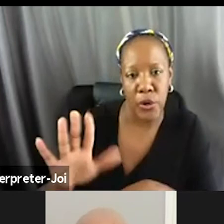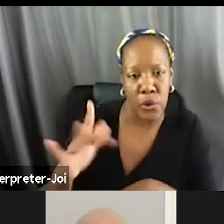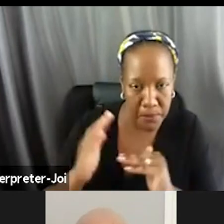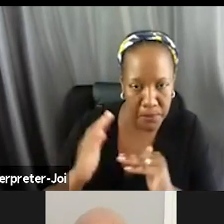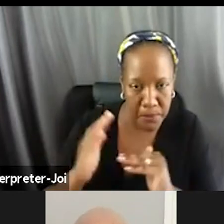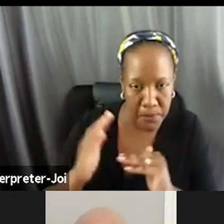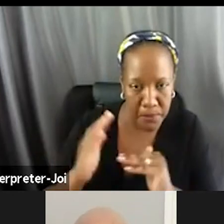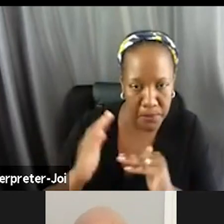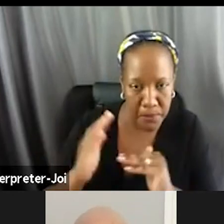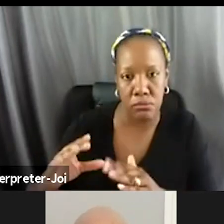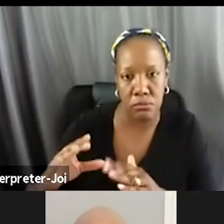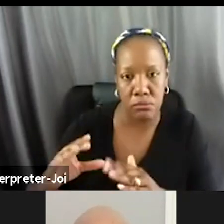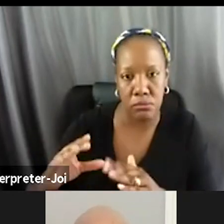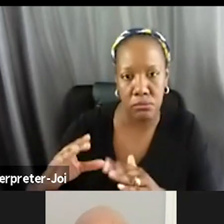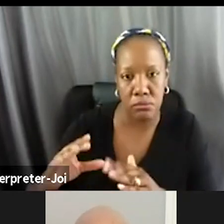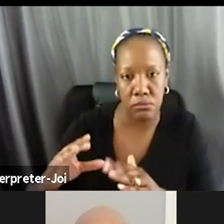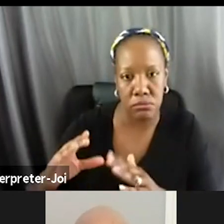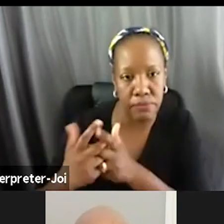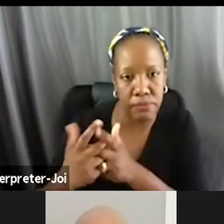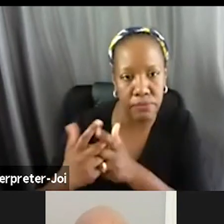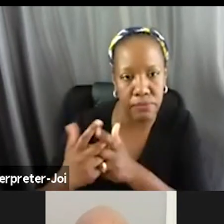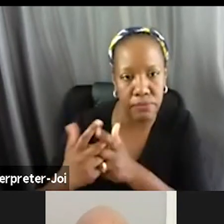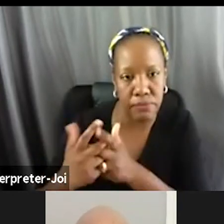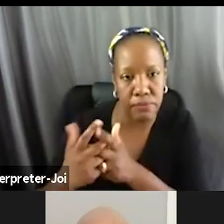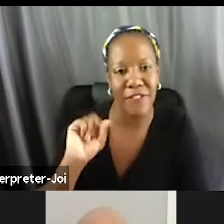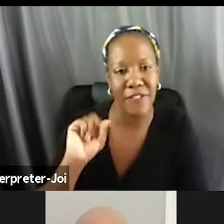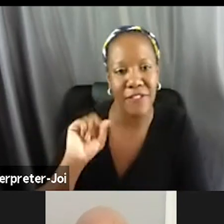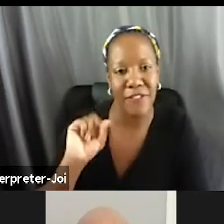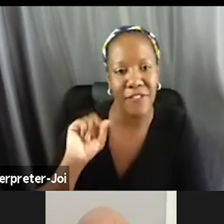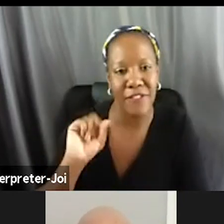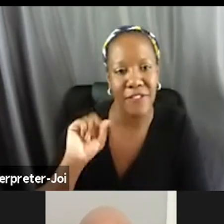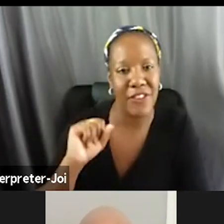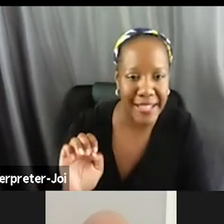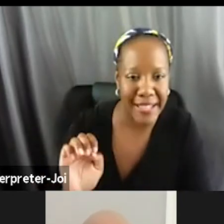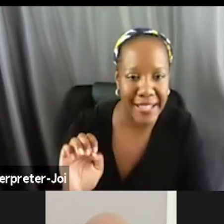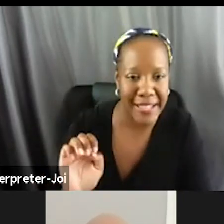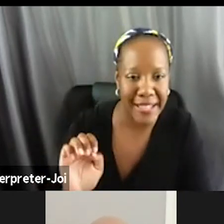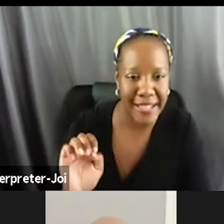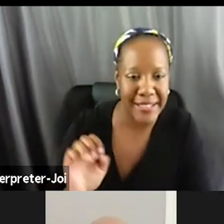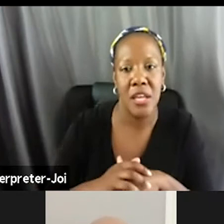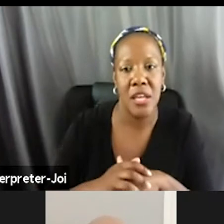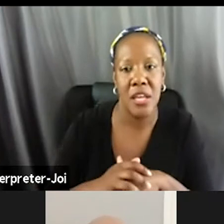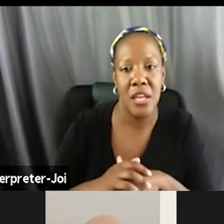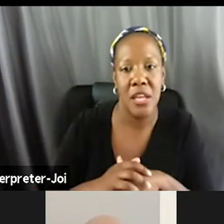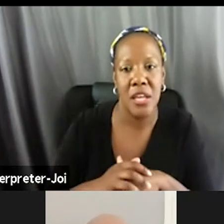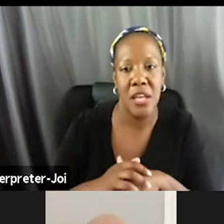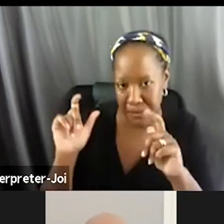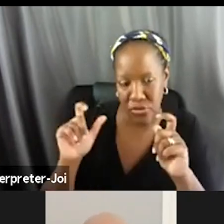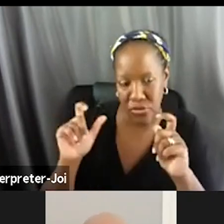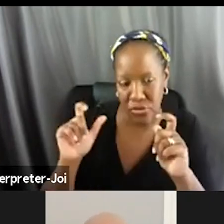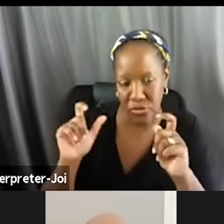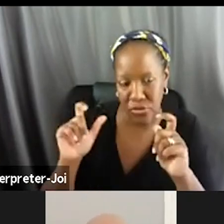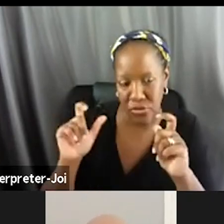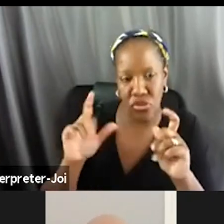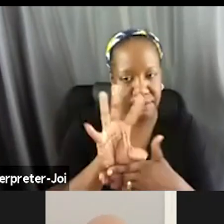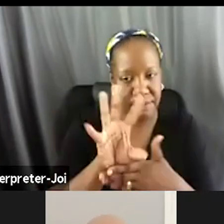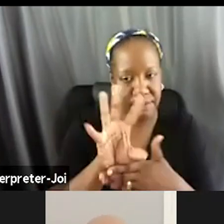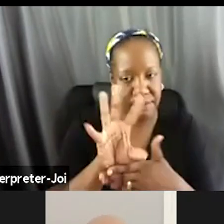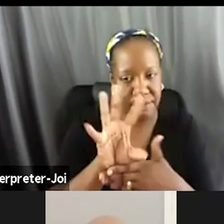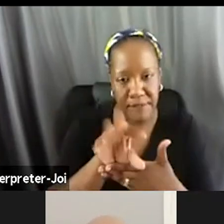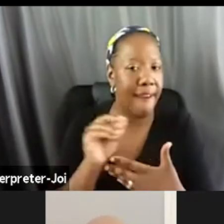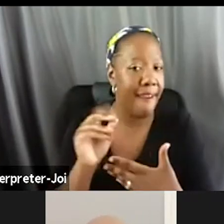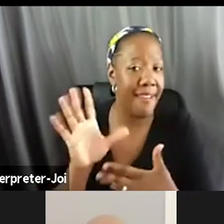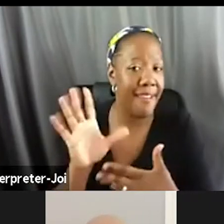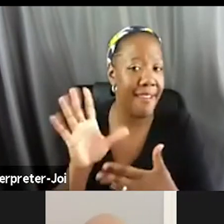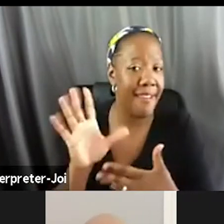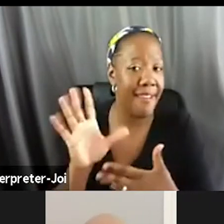they wanted to be, their favorite space. So I was asking to take their the pictures or to do filming, and then they just shared whatever they